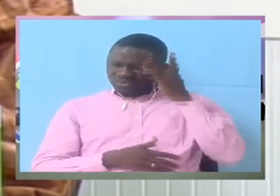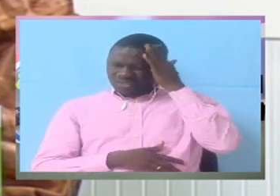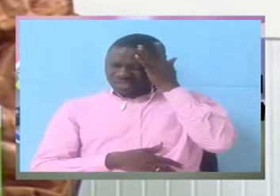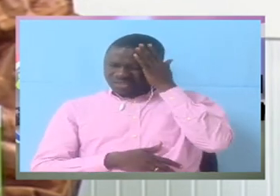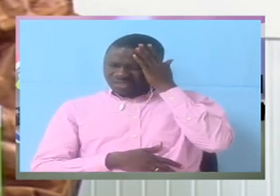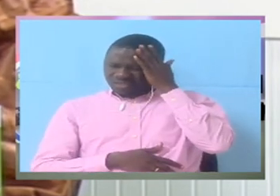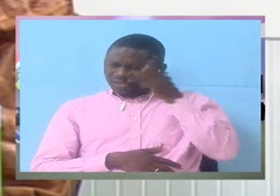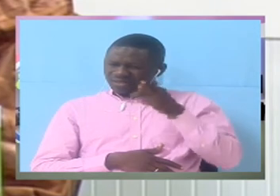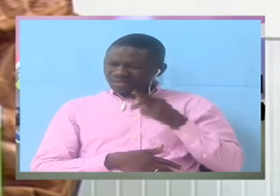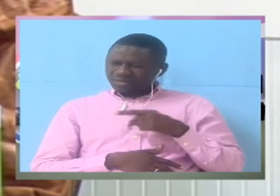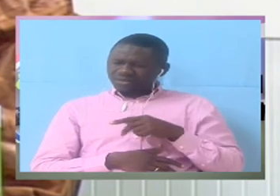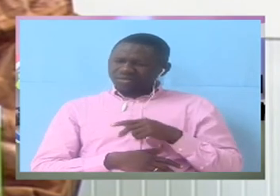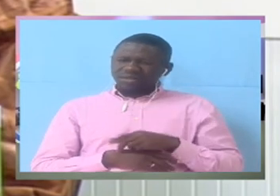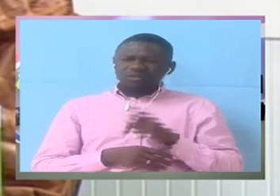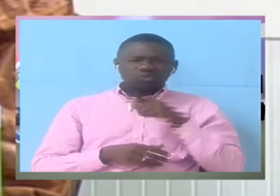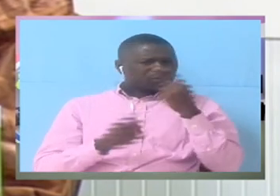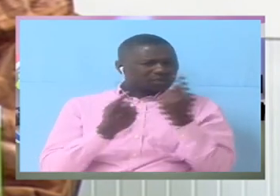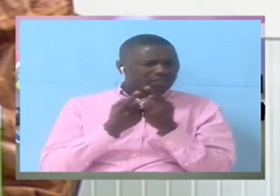something